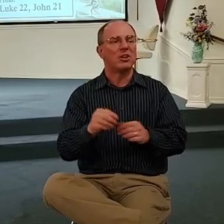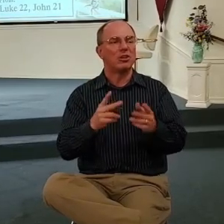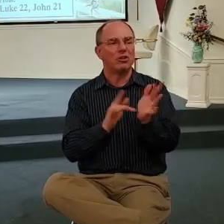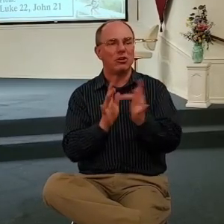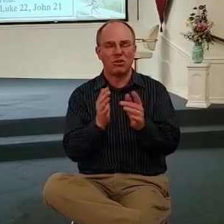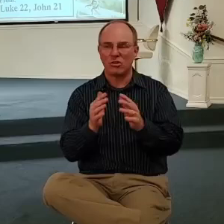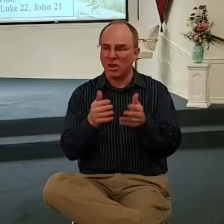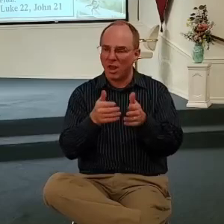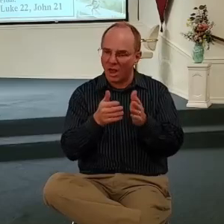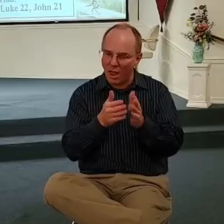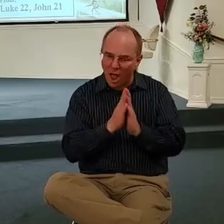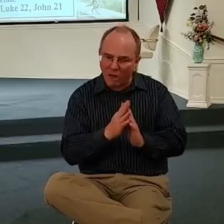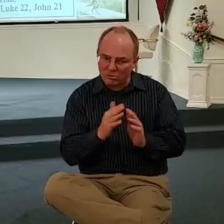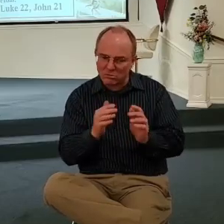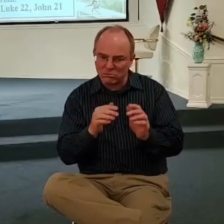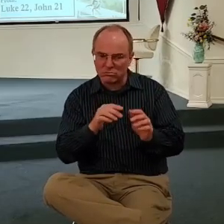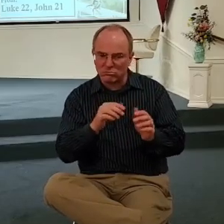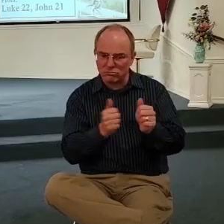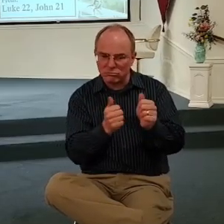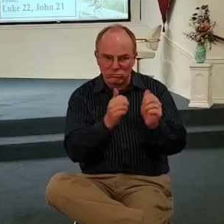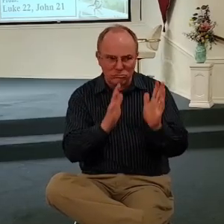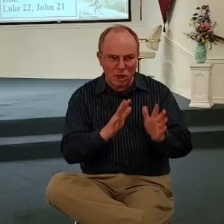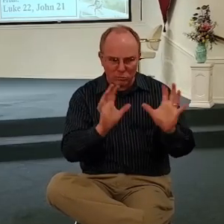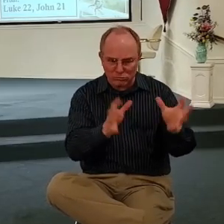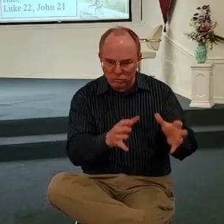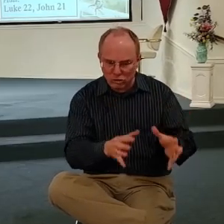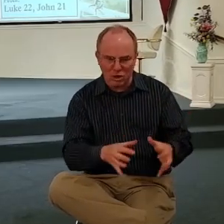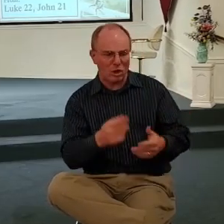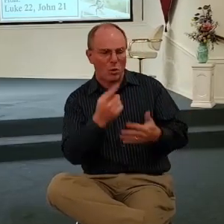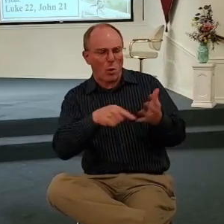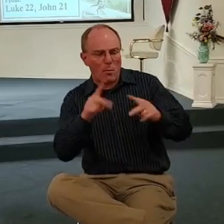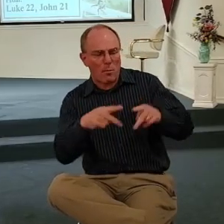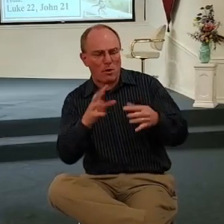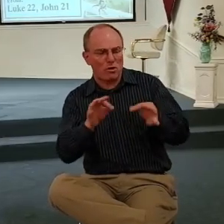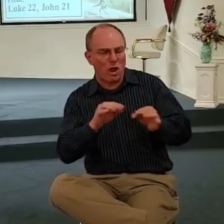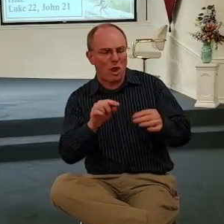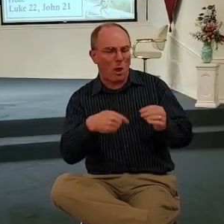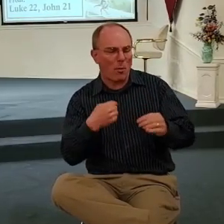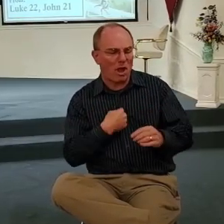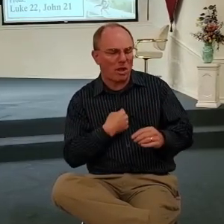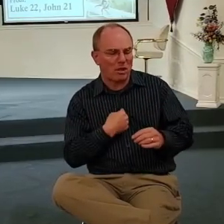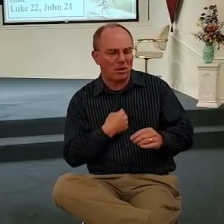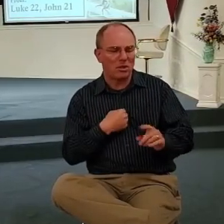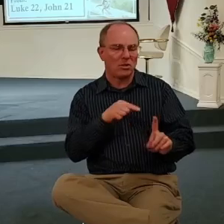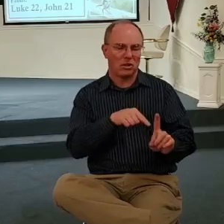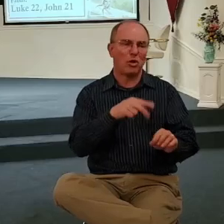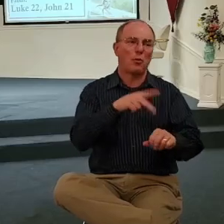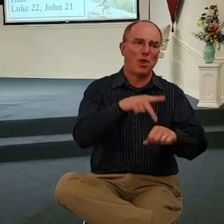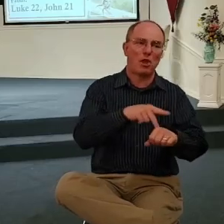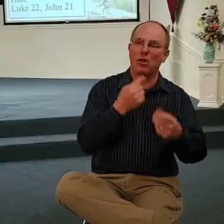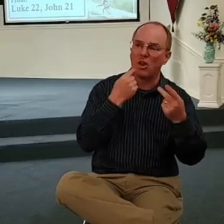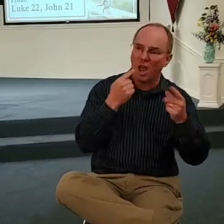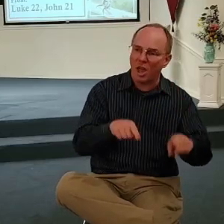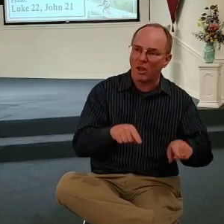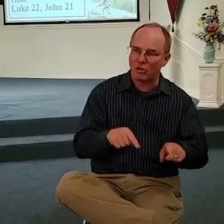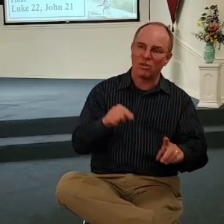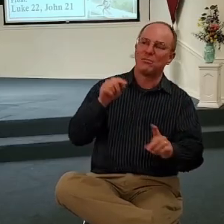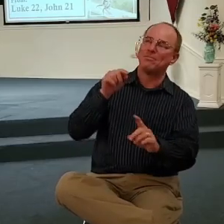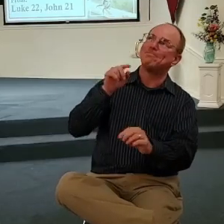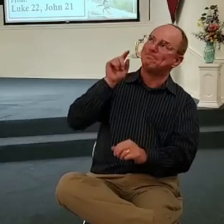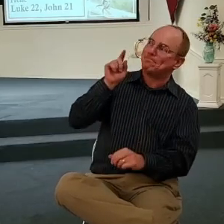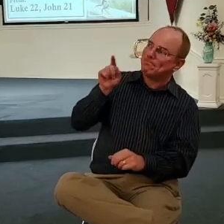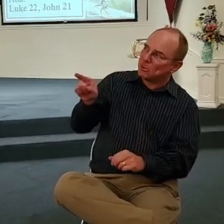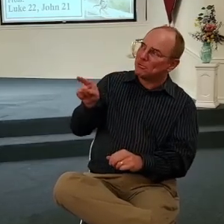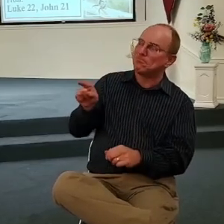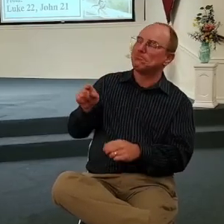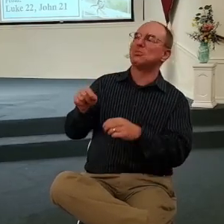And in perfect step, Peter responds, "You are the Messiah, the Son of God." Or maybe